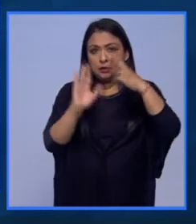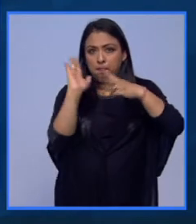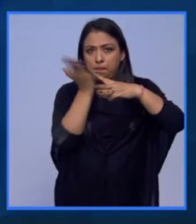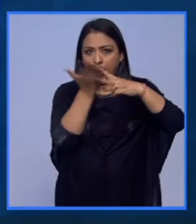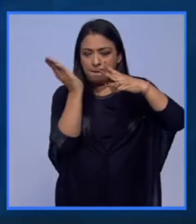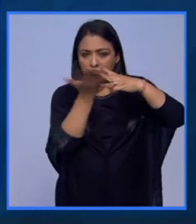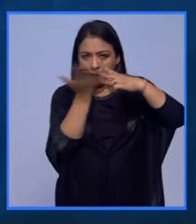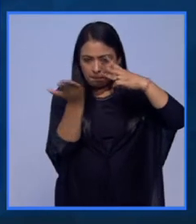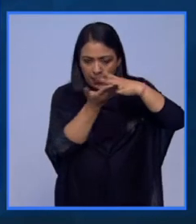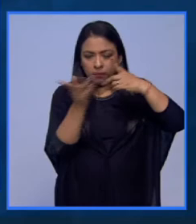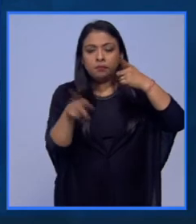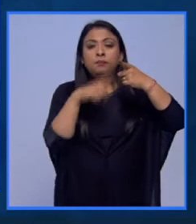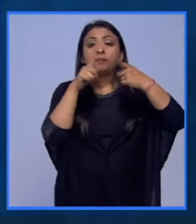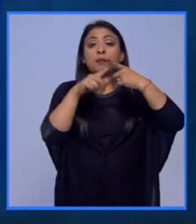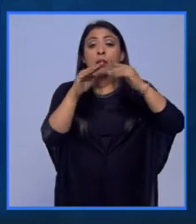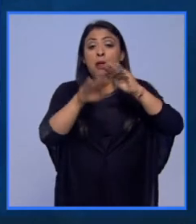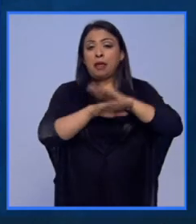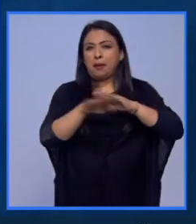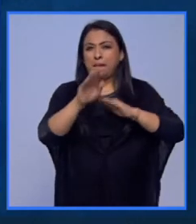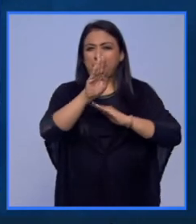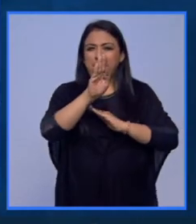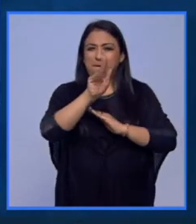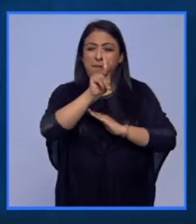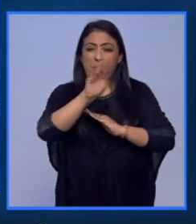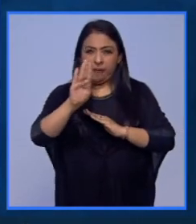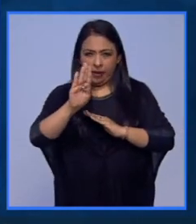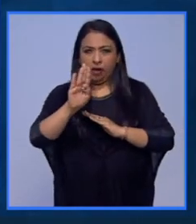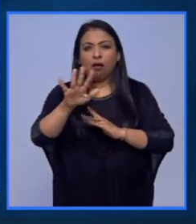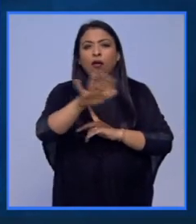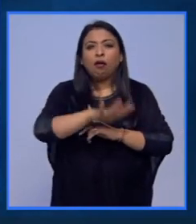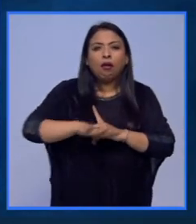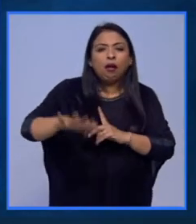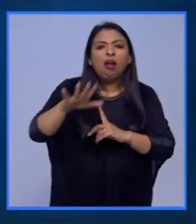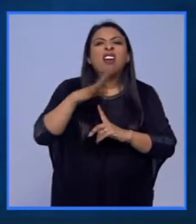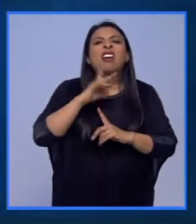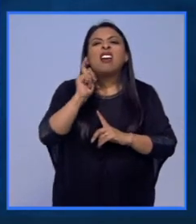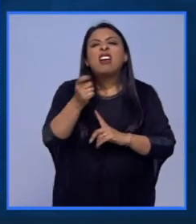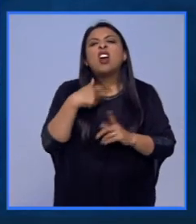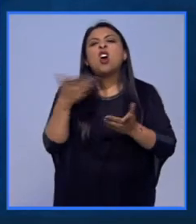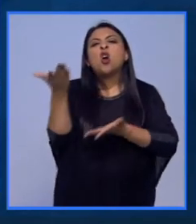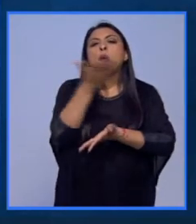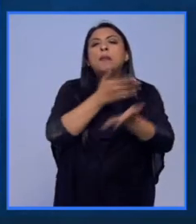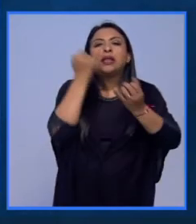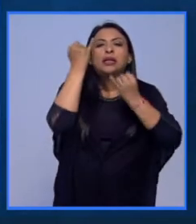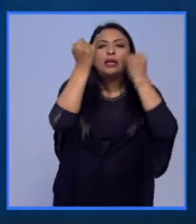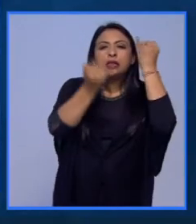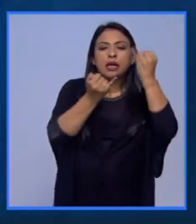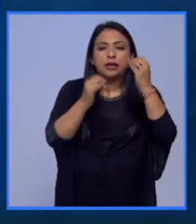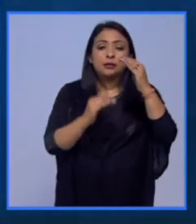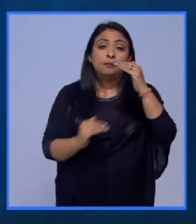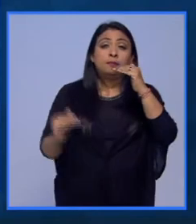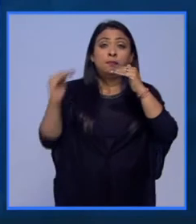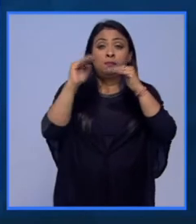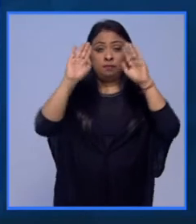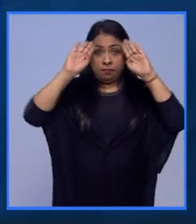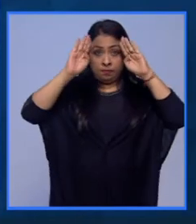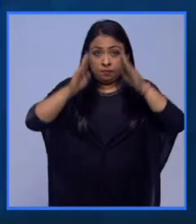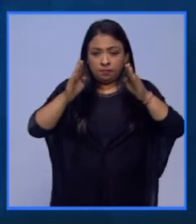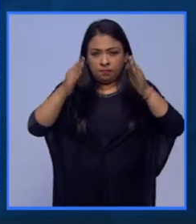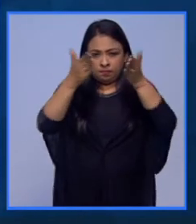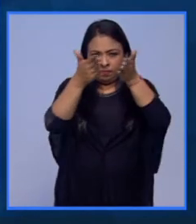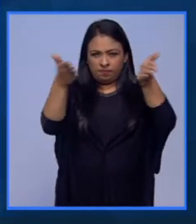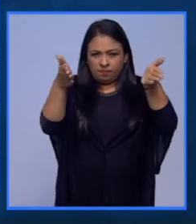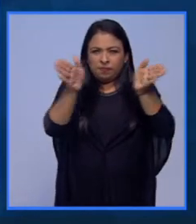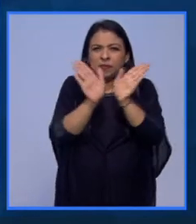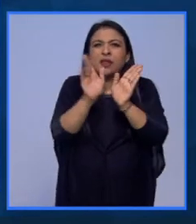very public ground floor, which is about sharing ideas, a very enclosed mid floor, which is about creating